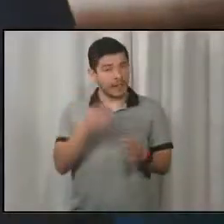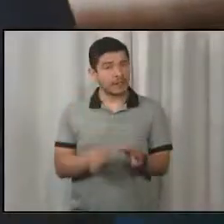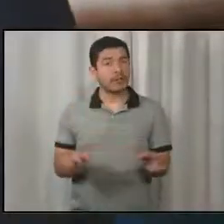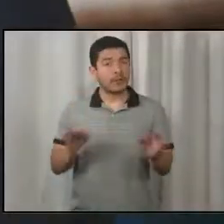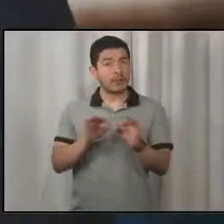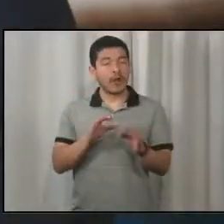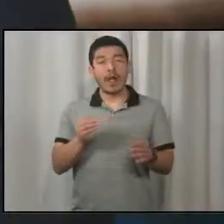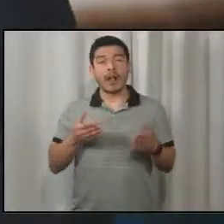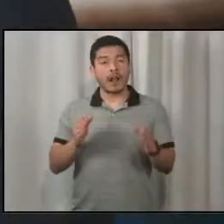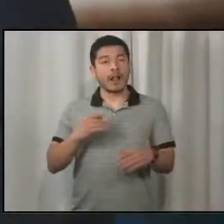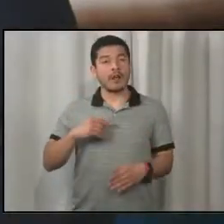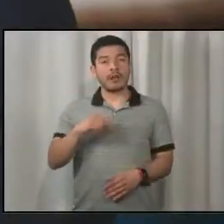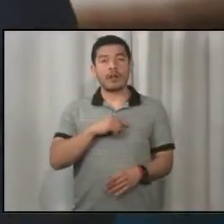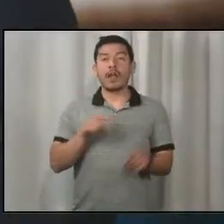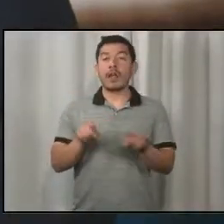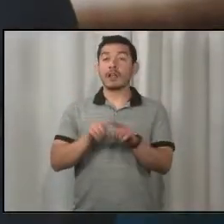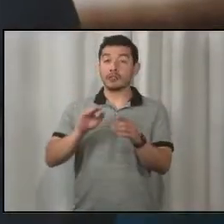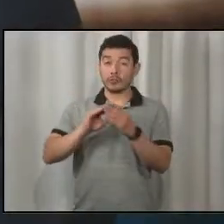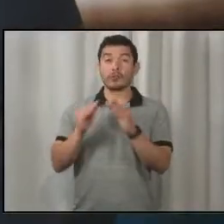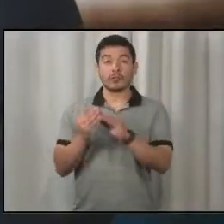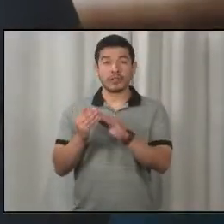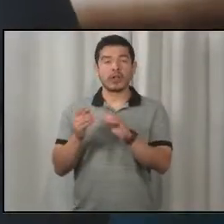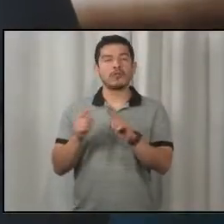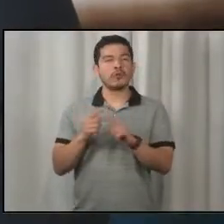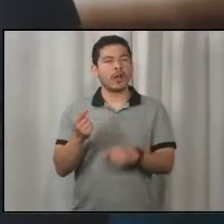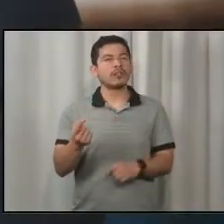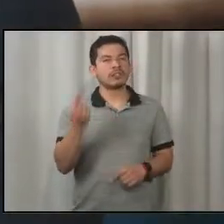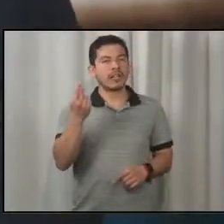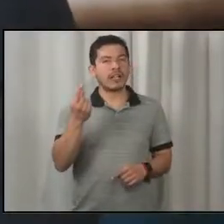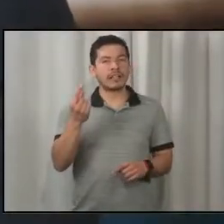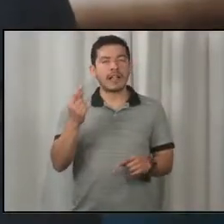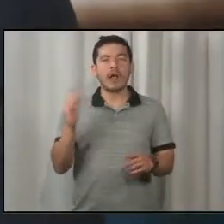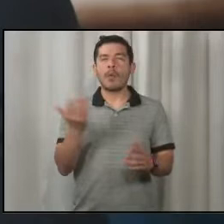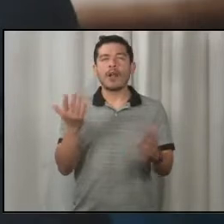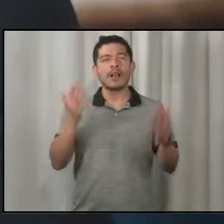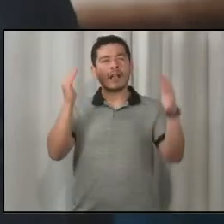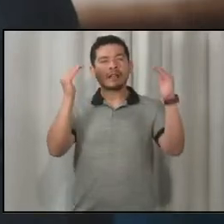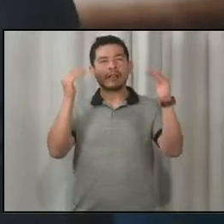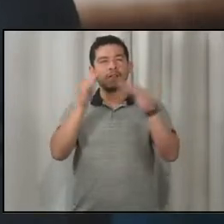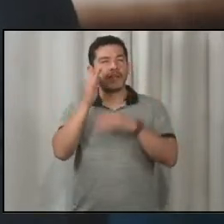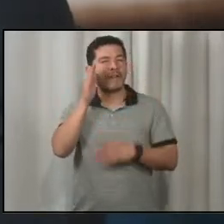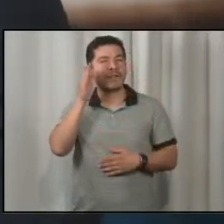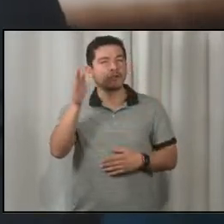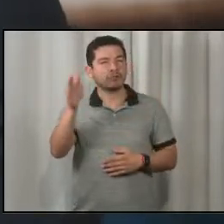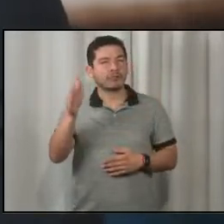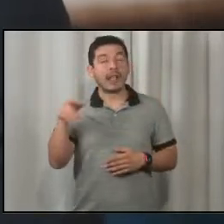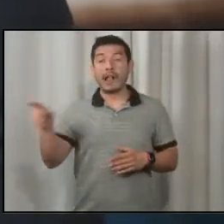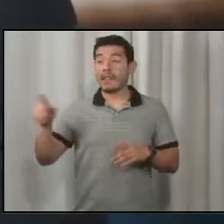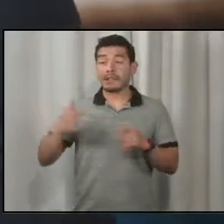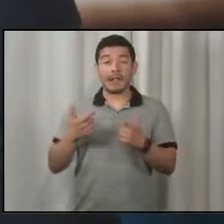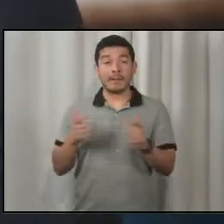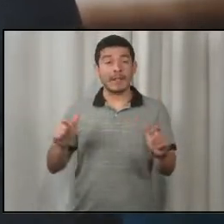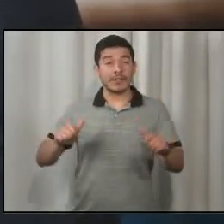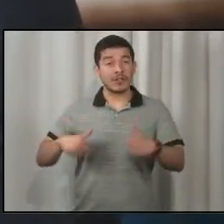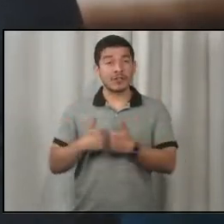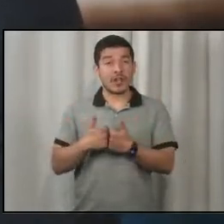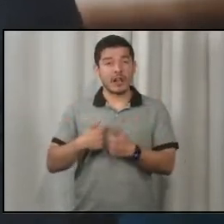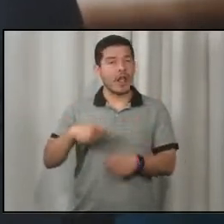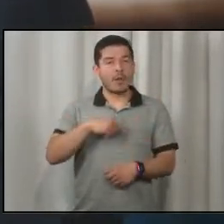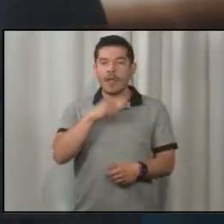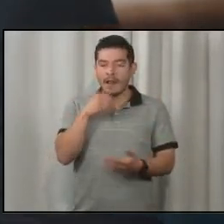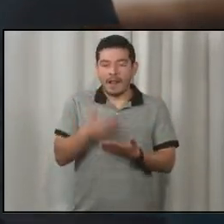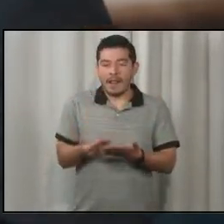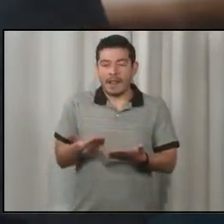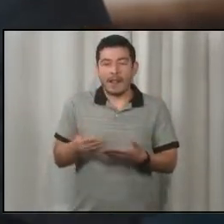important, and it allows us as a community to understand expectations. This is a big challenge. We didn't get into this place